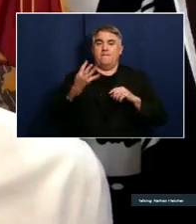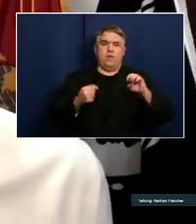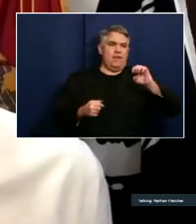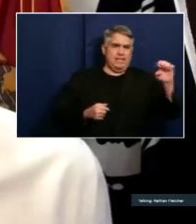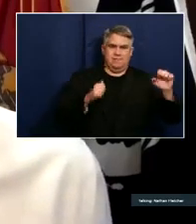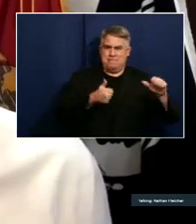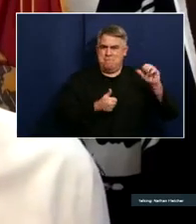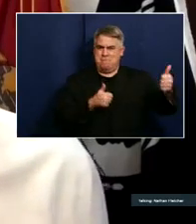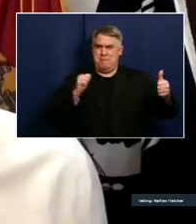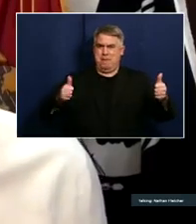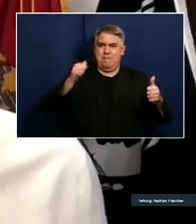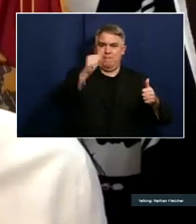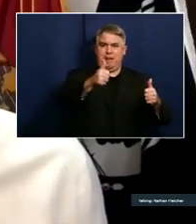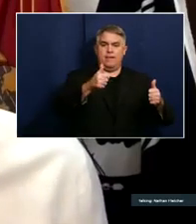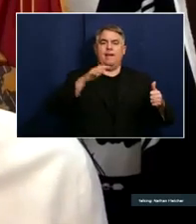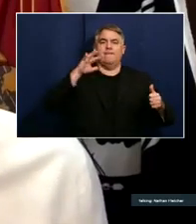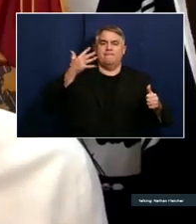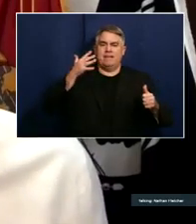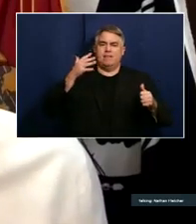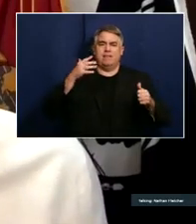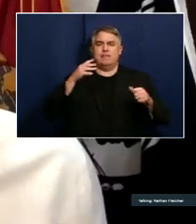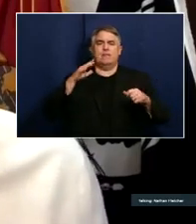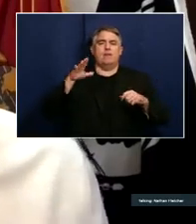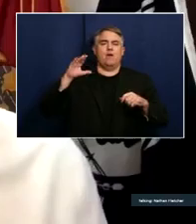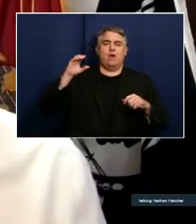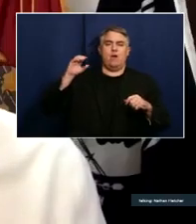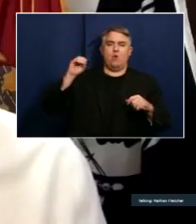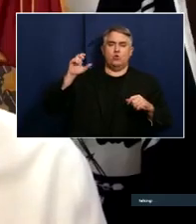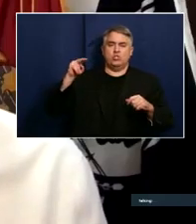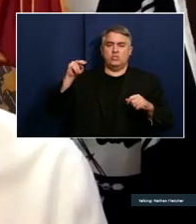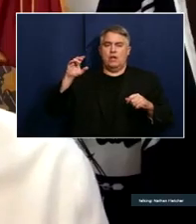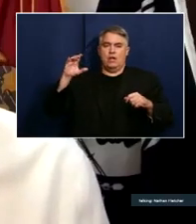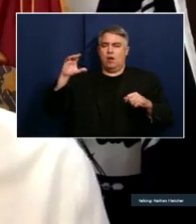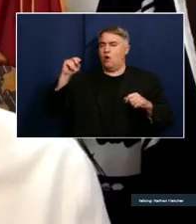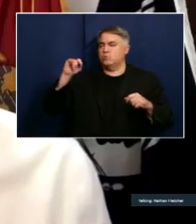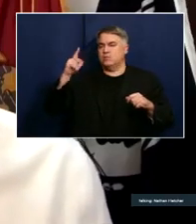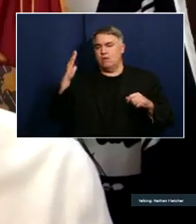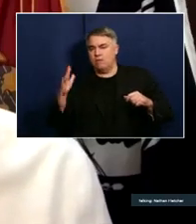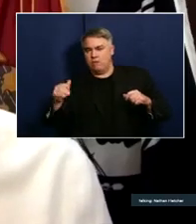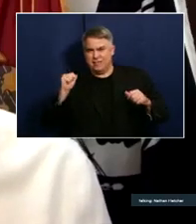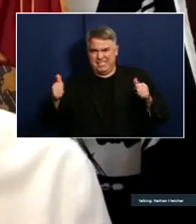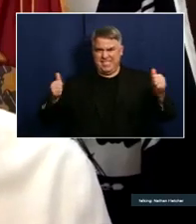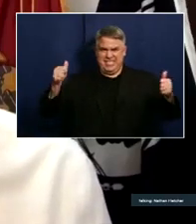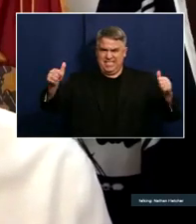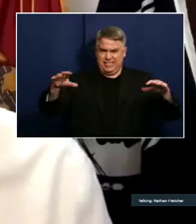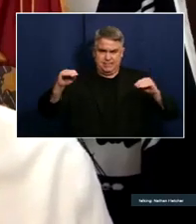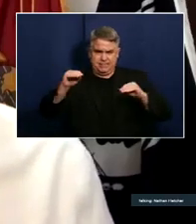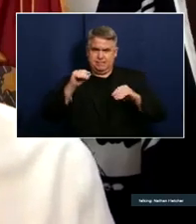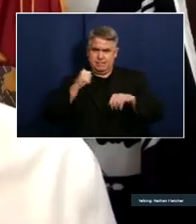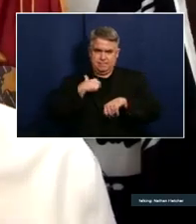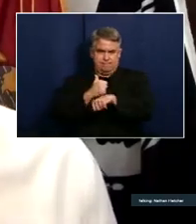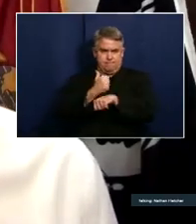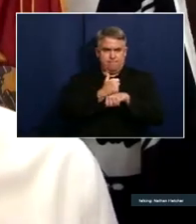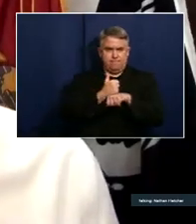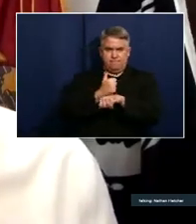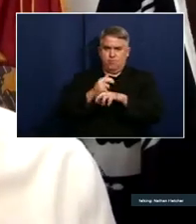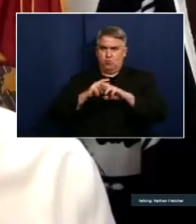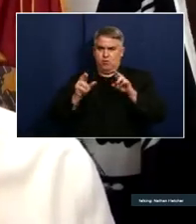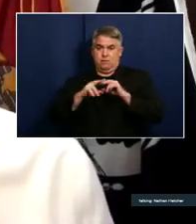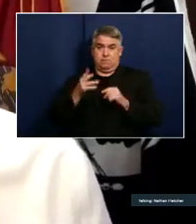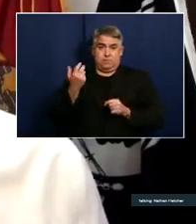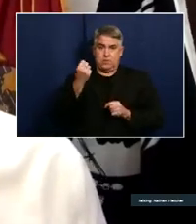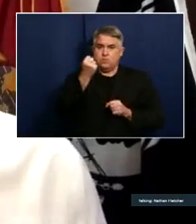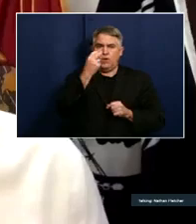North Coastal. And those are additive to close to a dozen community, what we call pods or